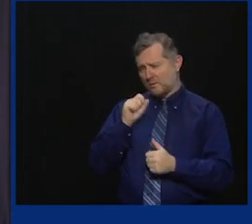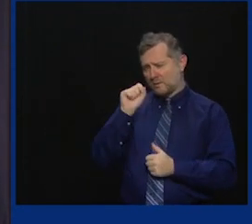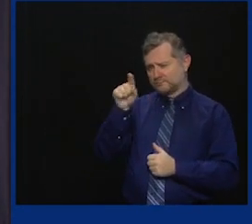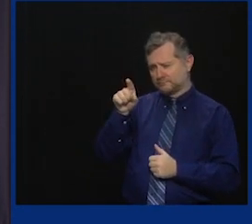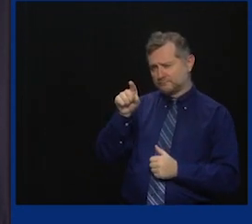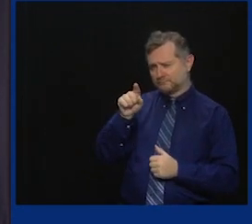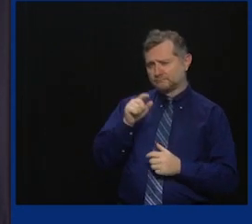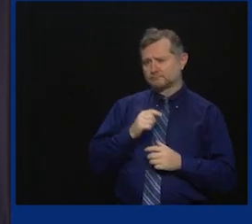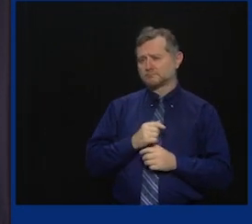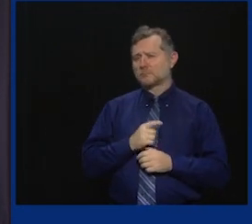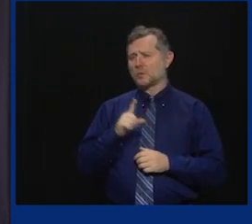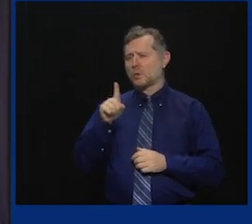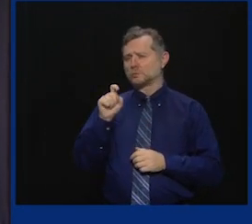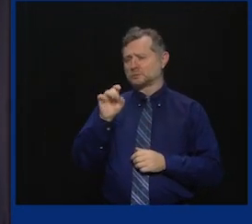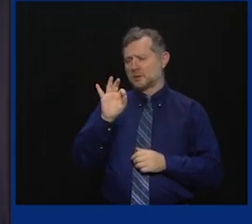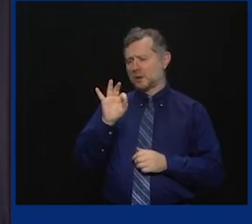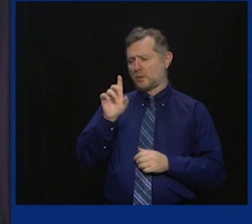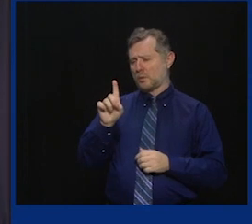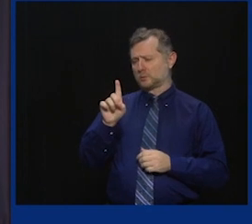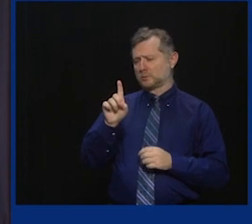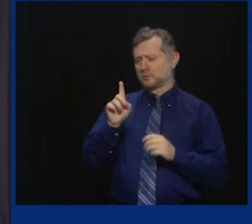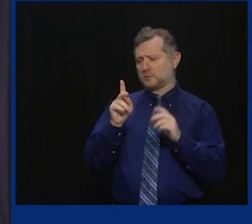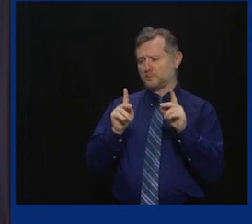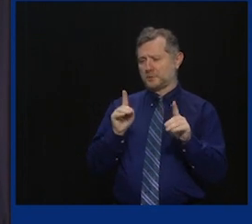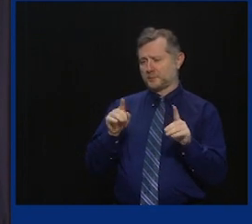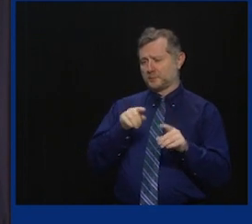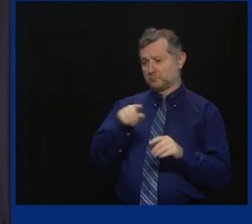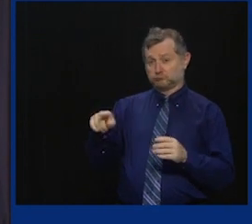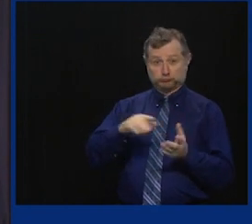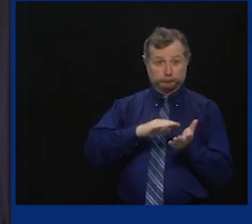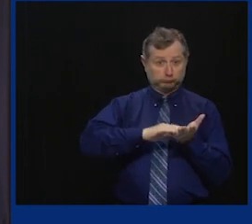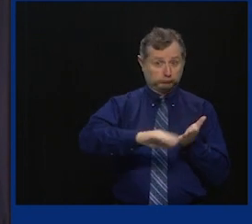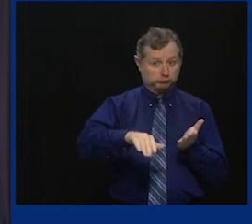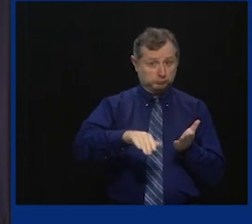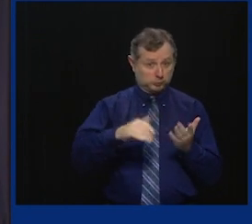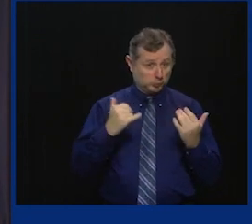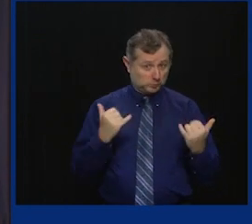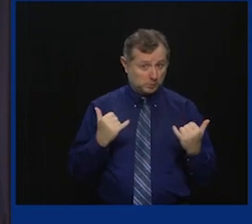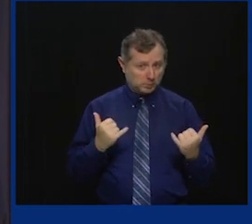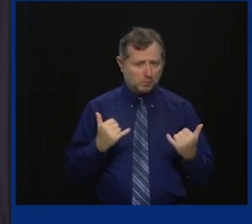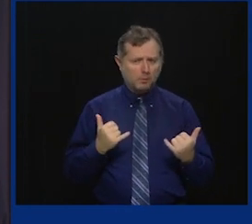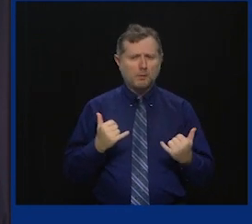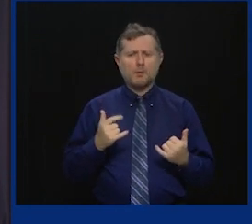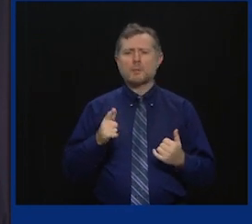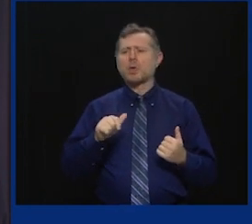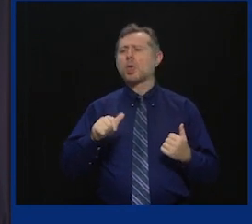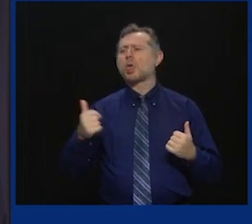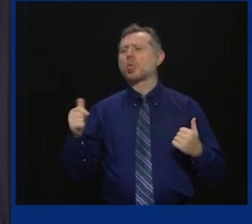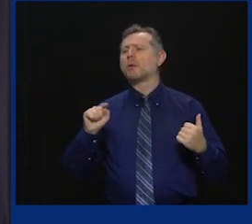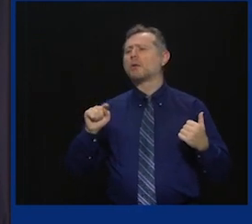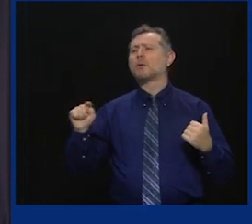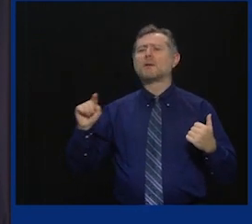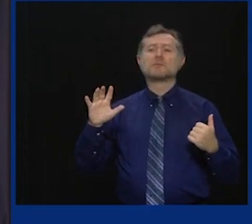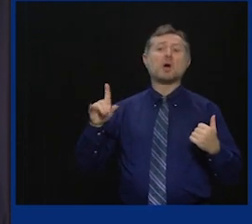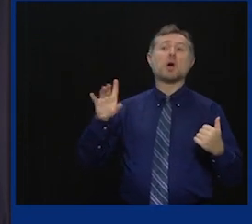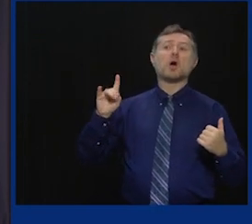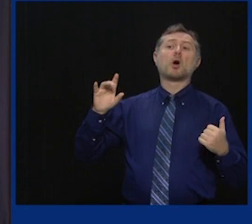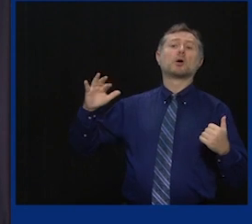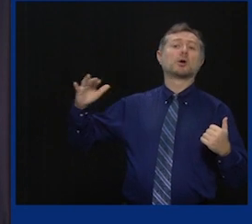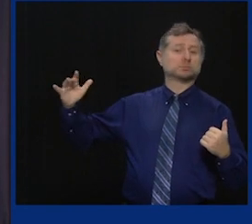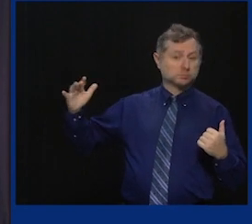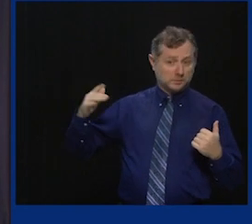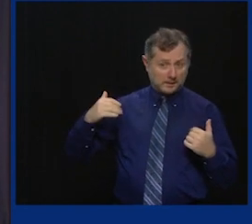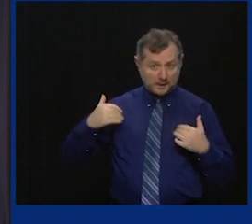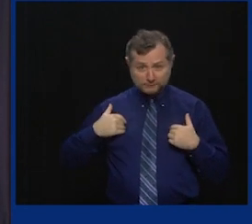191 people being released today. But what about the hundreds more that do have parole violations or parole